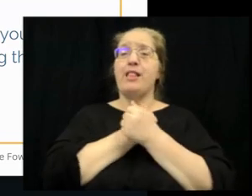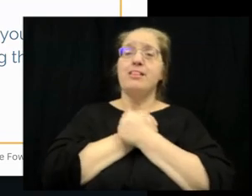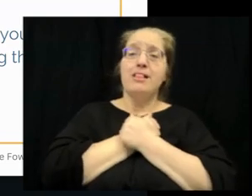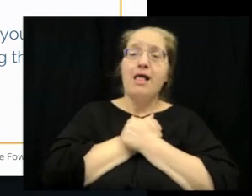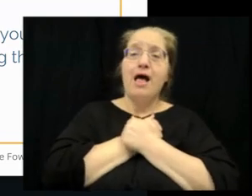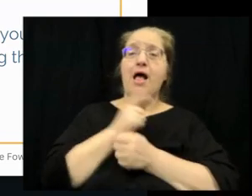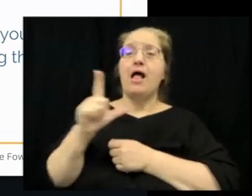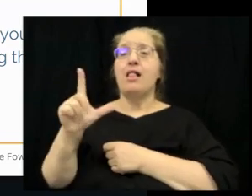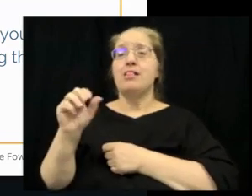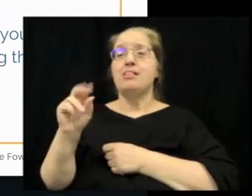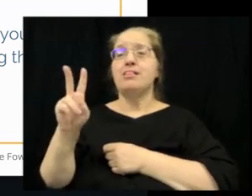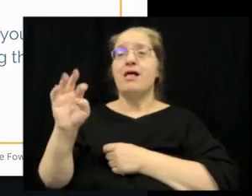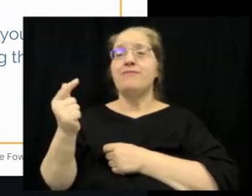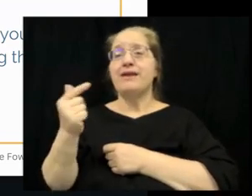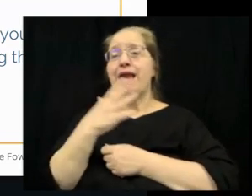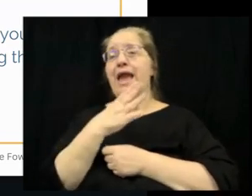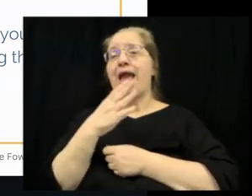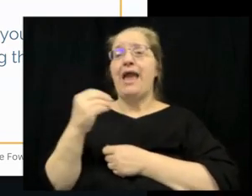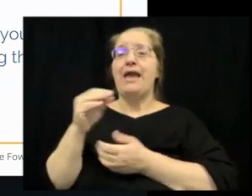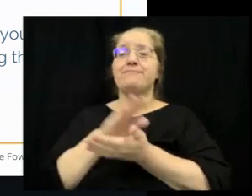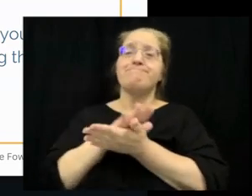Yes, skills. exactly. Right.